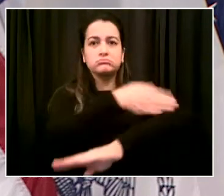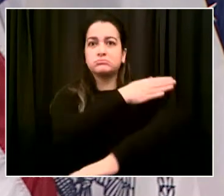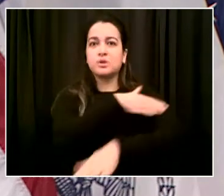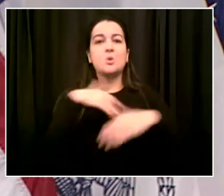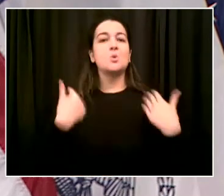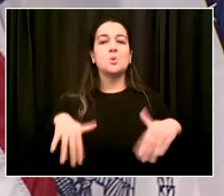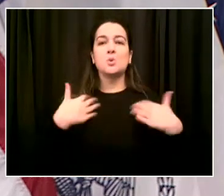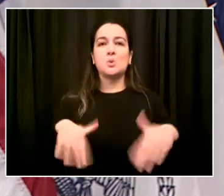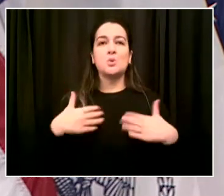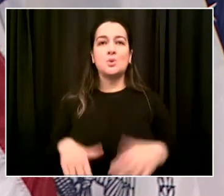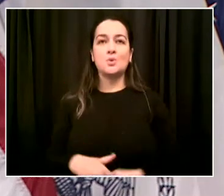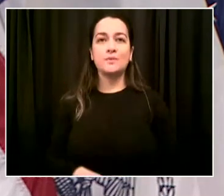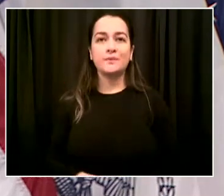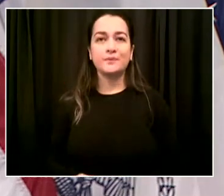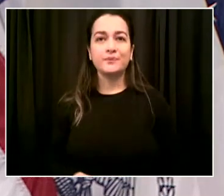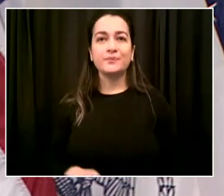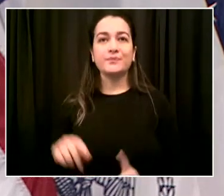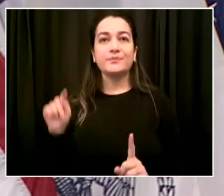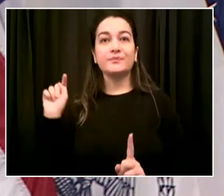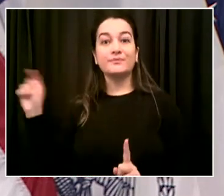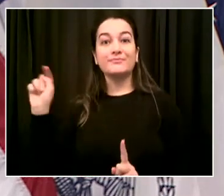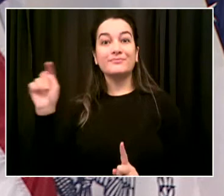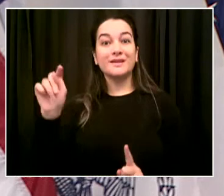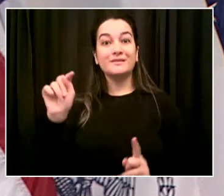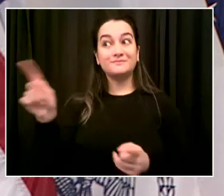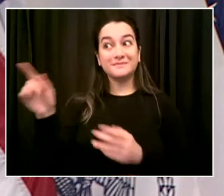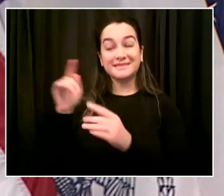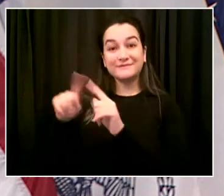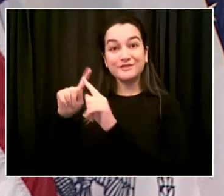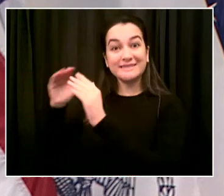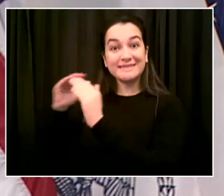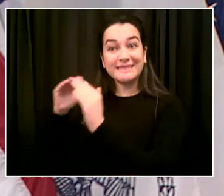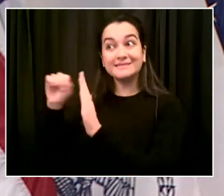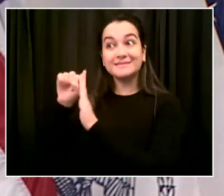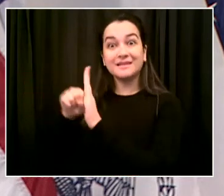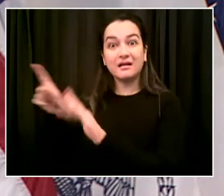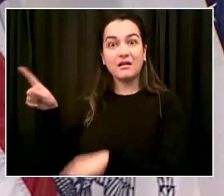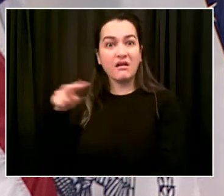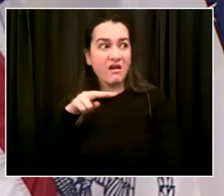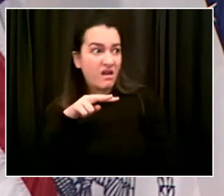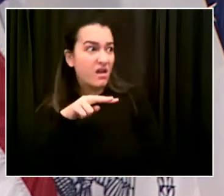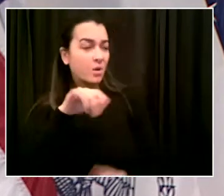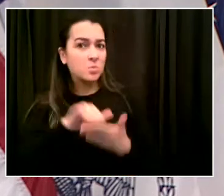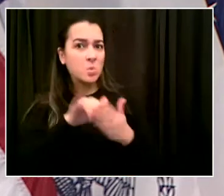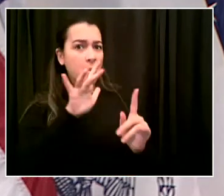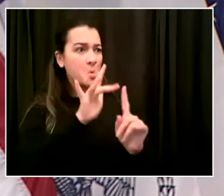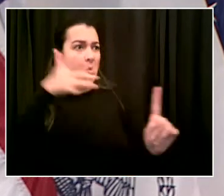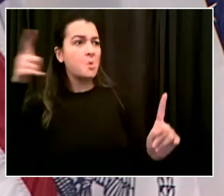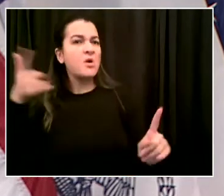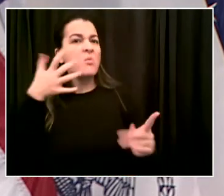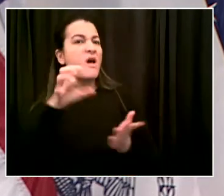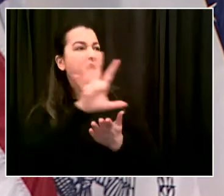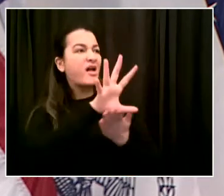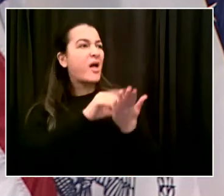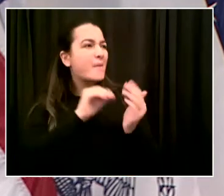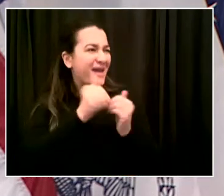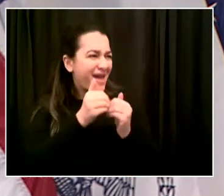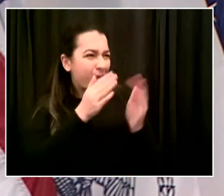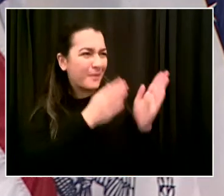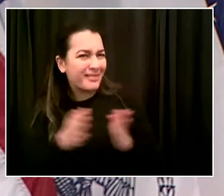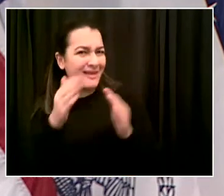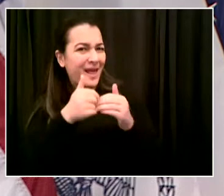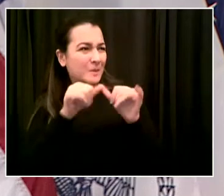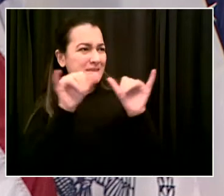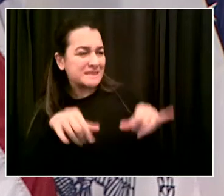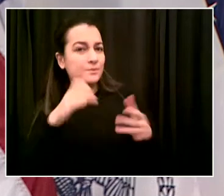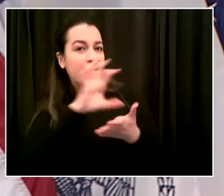that all adds up to a very bright future for the New York City public schools. And we're going to see a lot more people wanting to be a part of it as